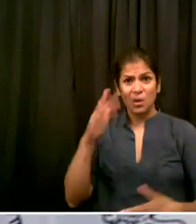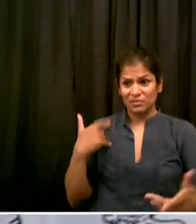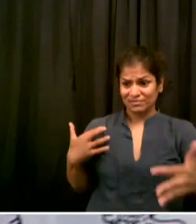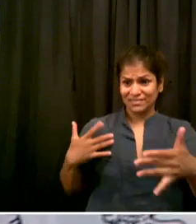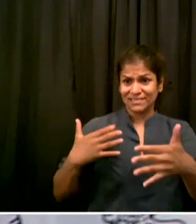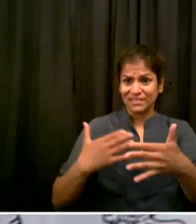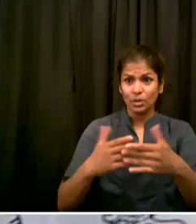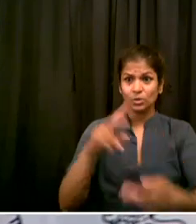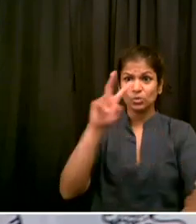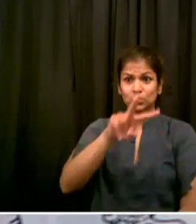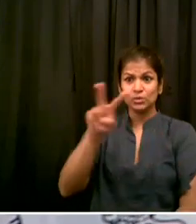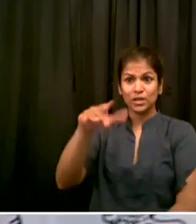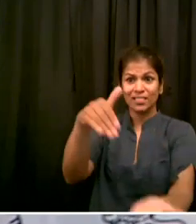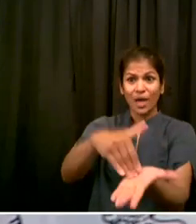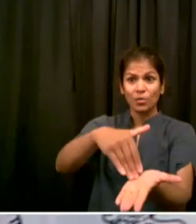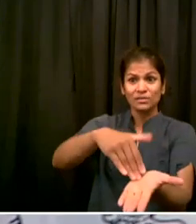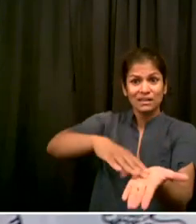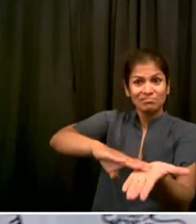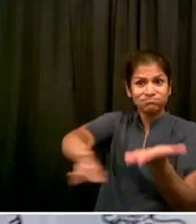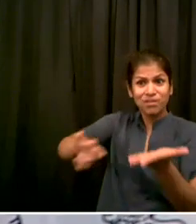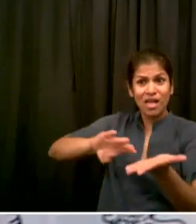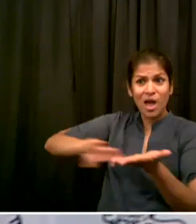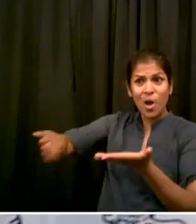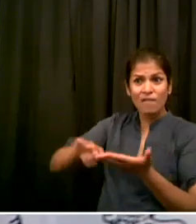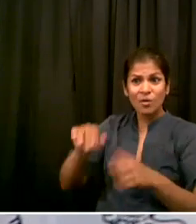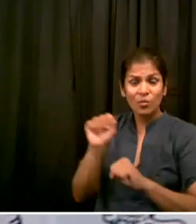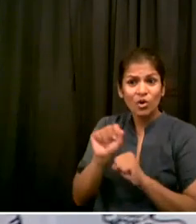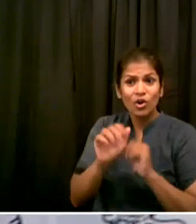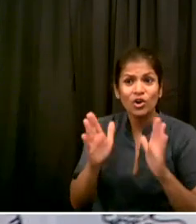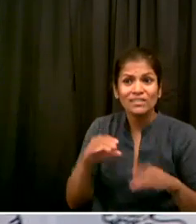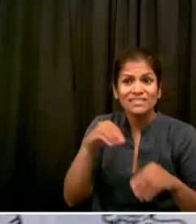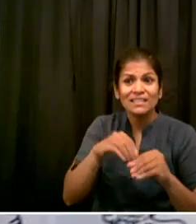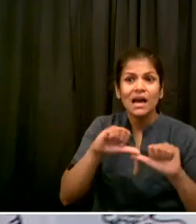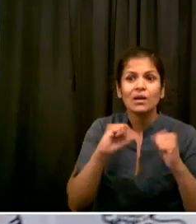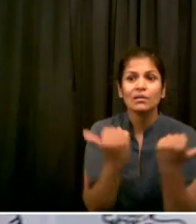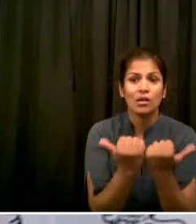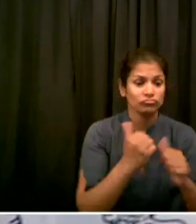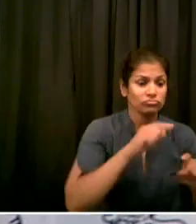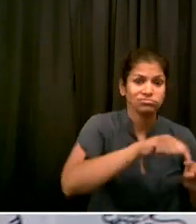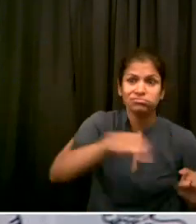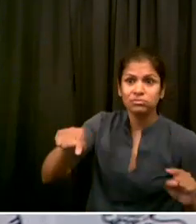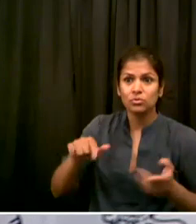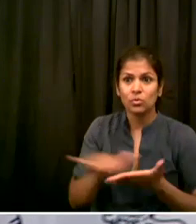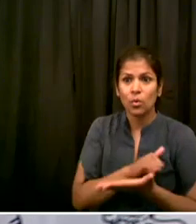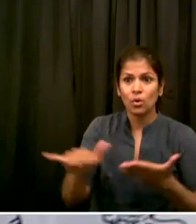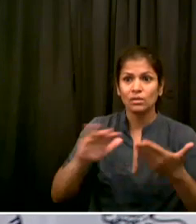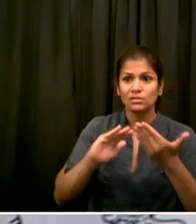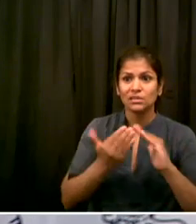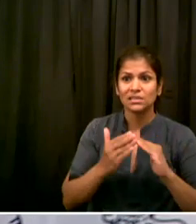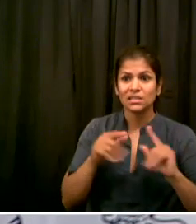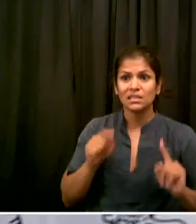New Yorkers, there's all this debate over whether New York is dead or alive. No, it's not. It's great. It's not great. How